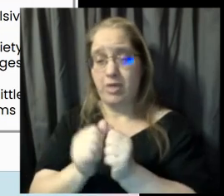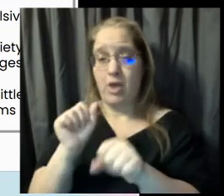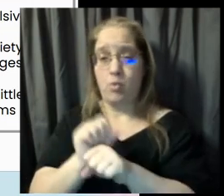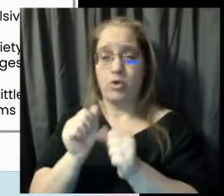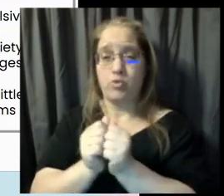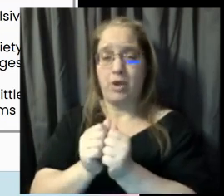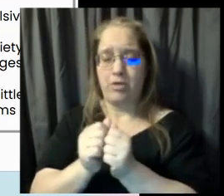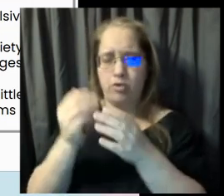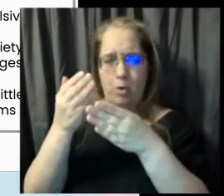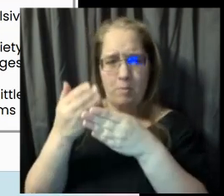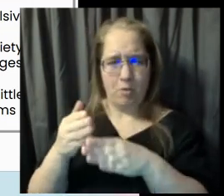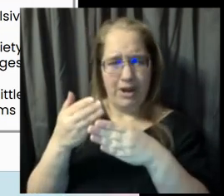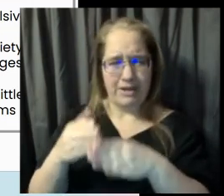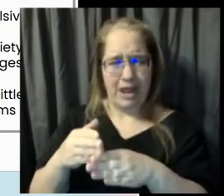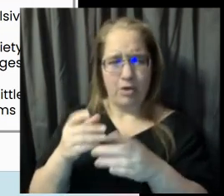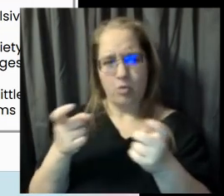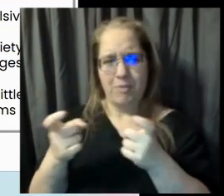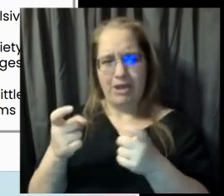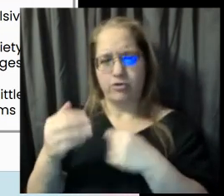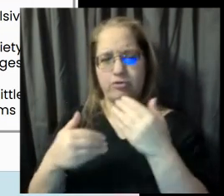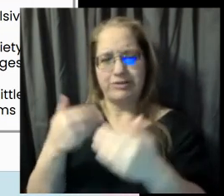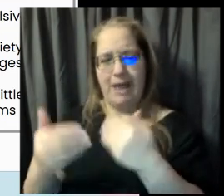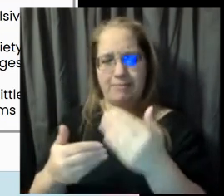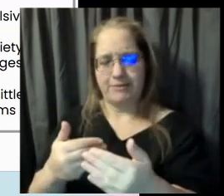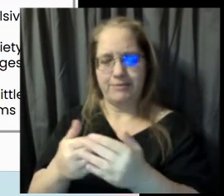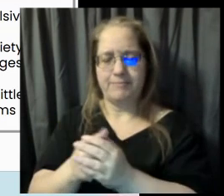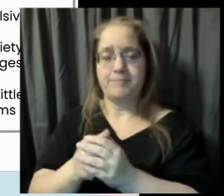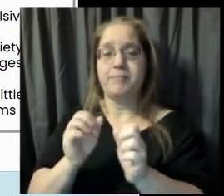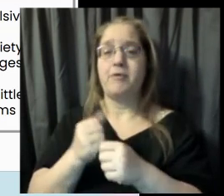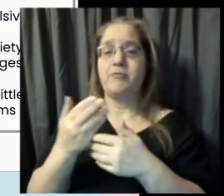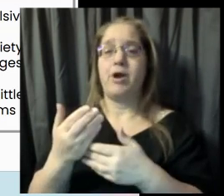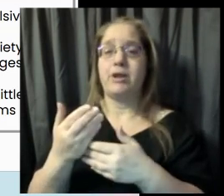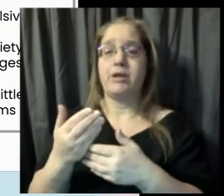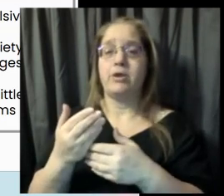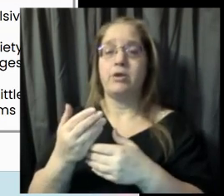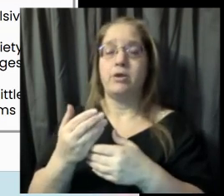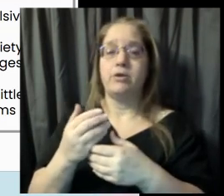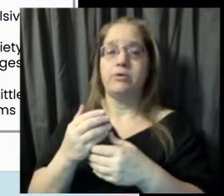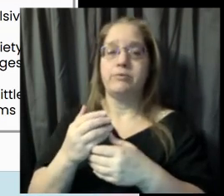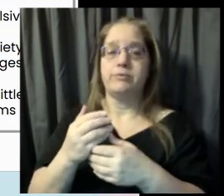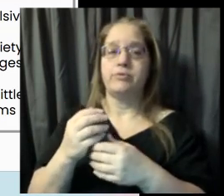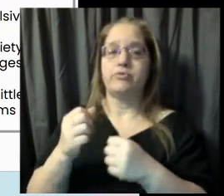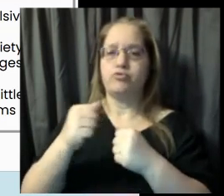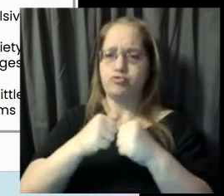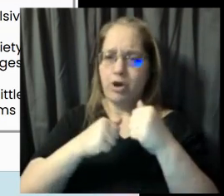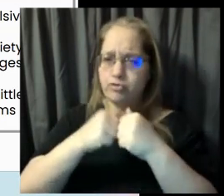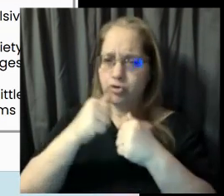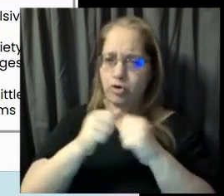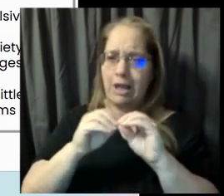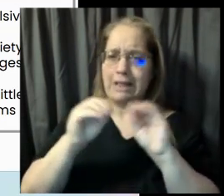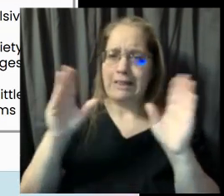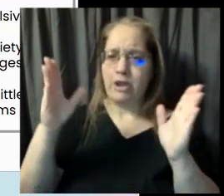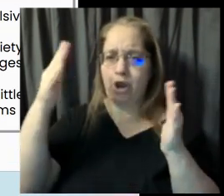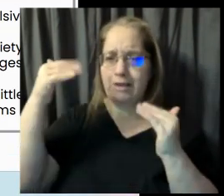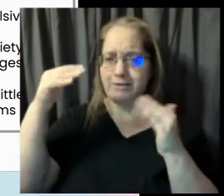together to break it down into manageable steps. By providing structure, clear expectations, and plenty of